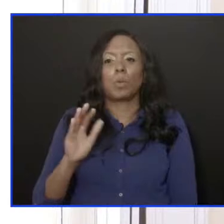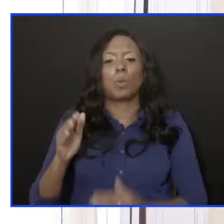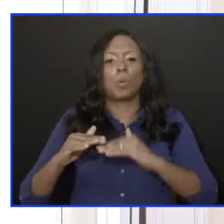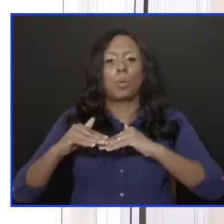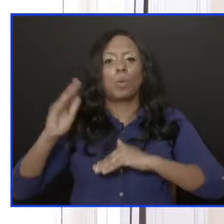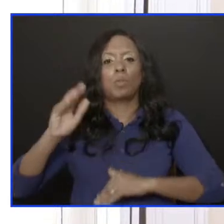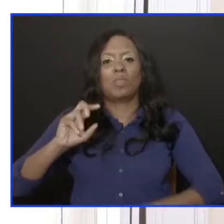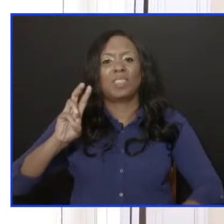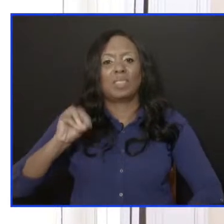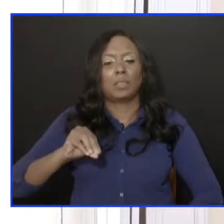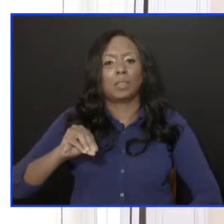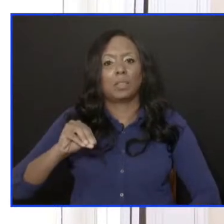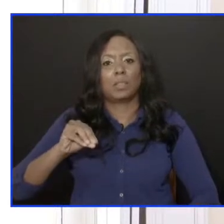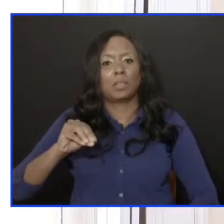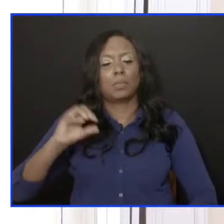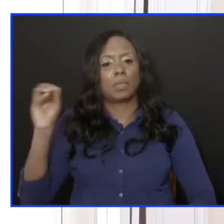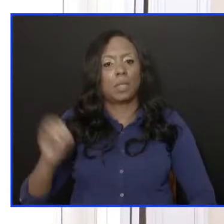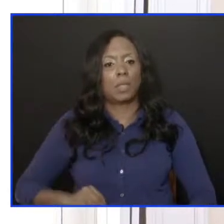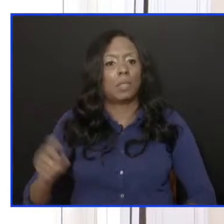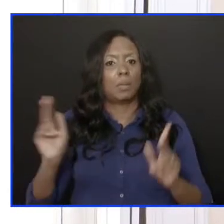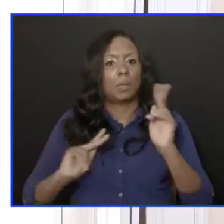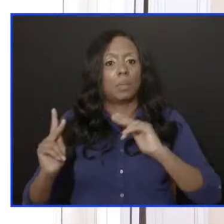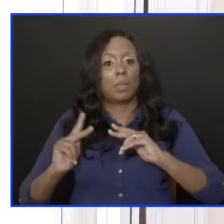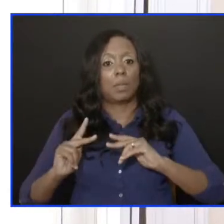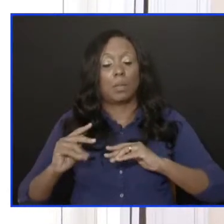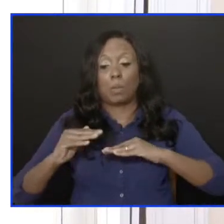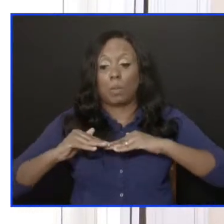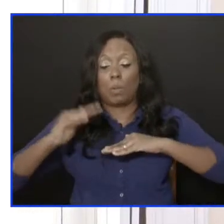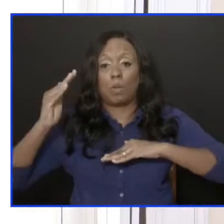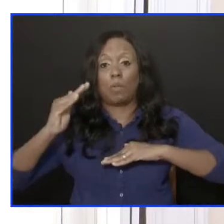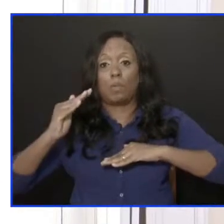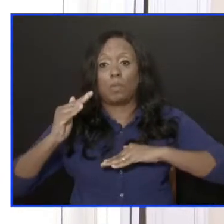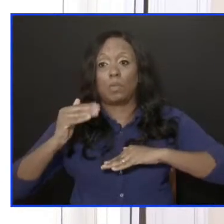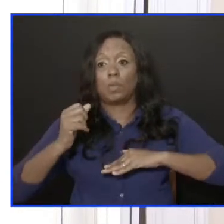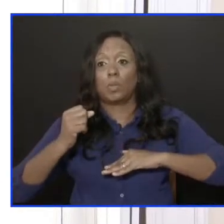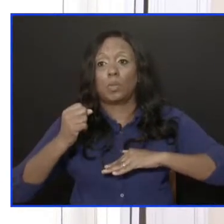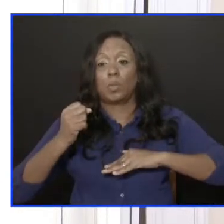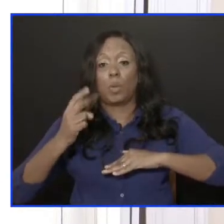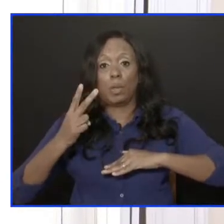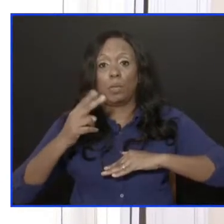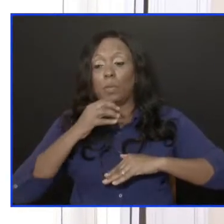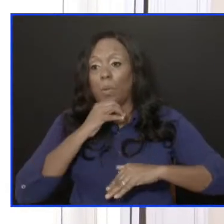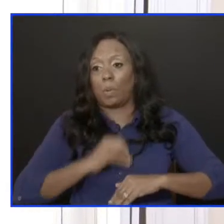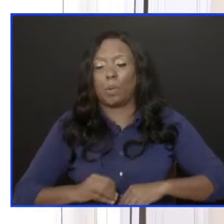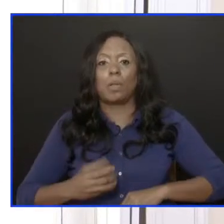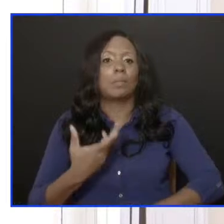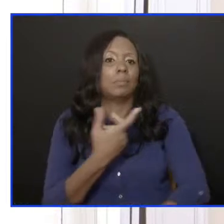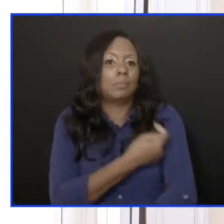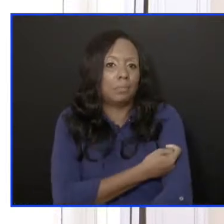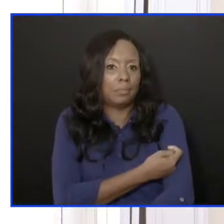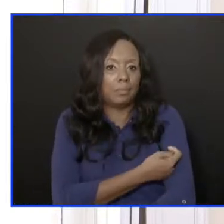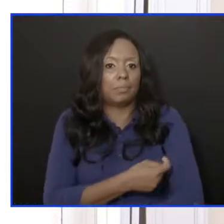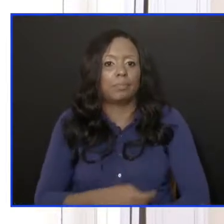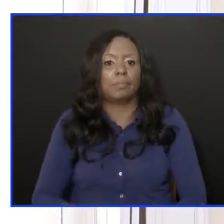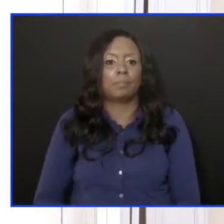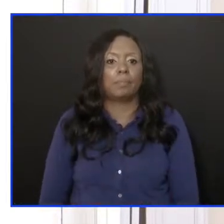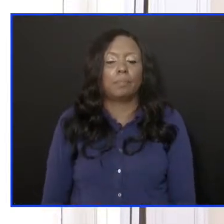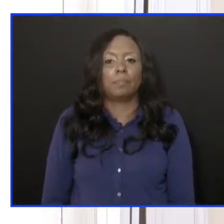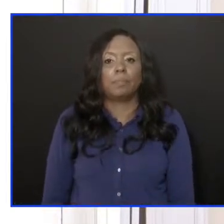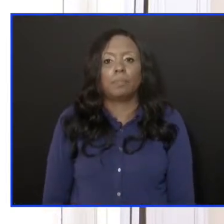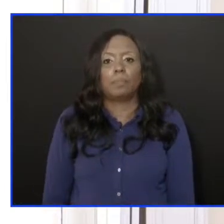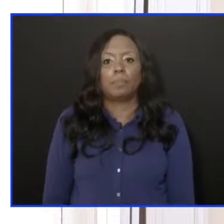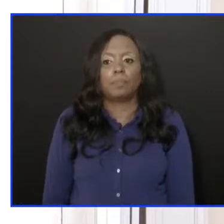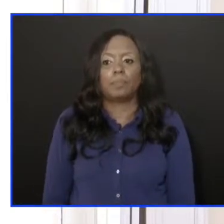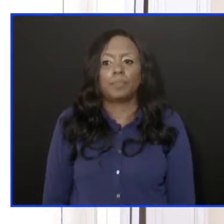who are over the age of 12 years old, have taken the vaccine in this country. And I really do want to salute Barbadians for putting